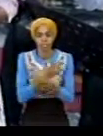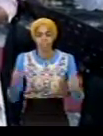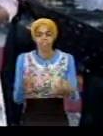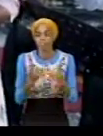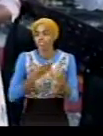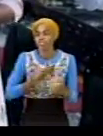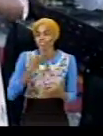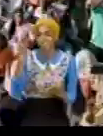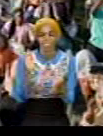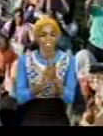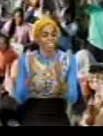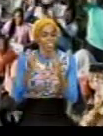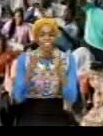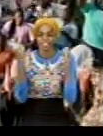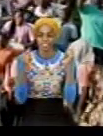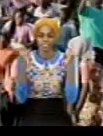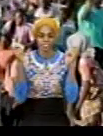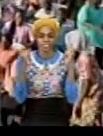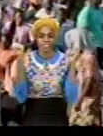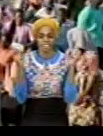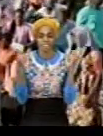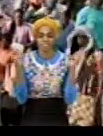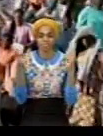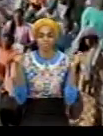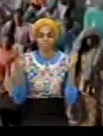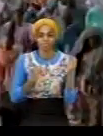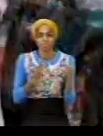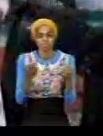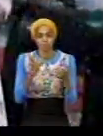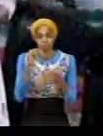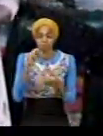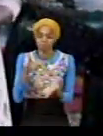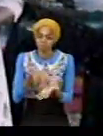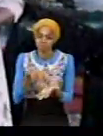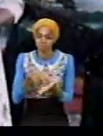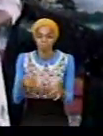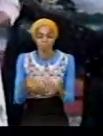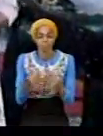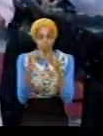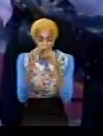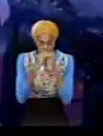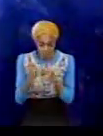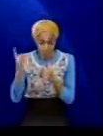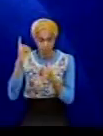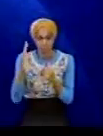Hallelujah. Hallelujah. I want us to be on our feet as we worship God together.